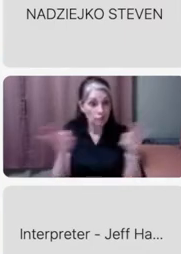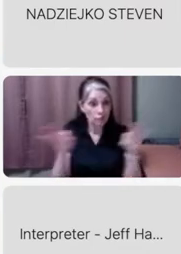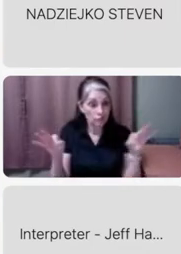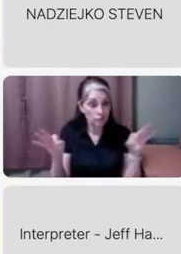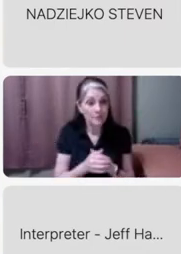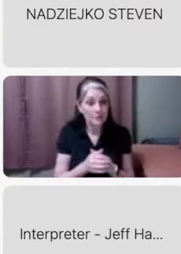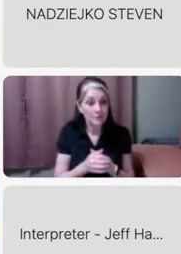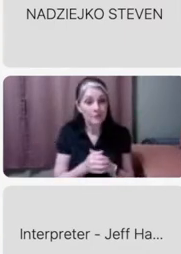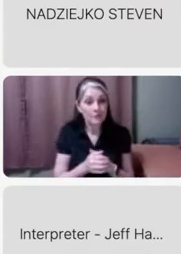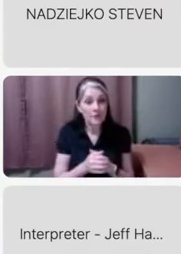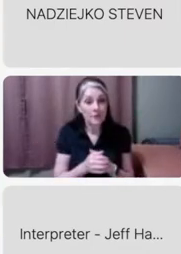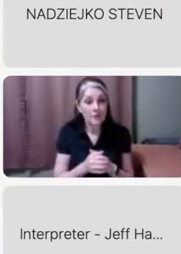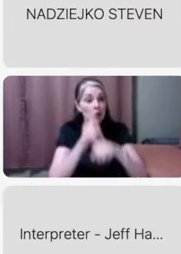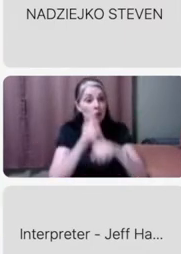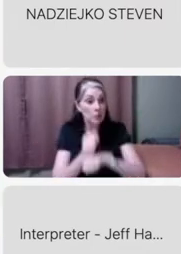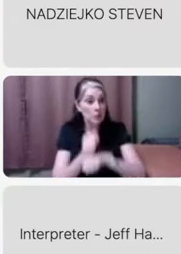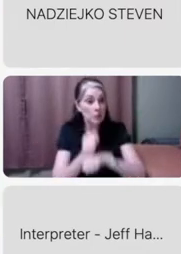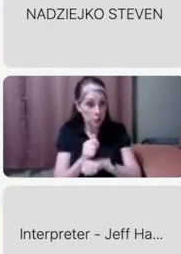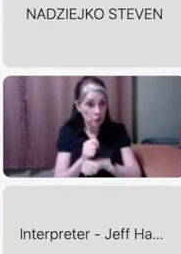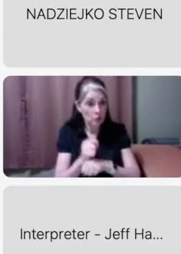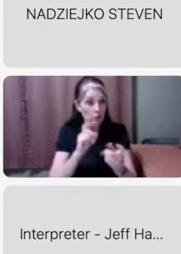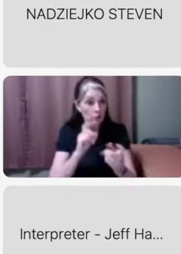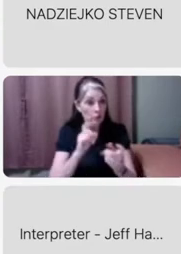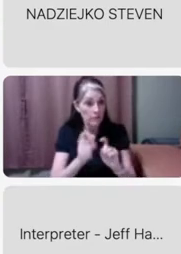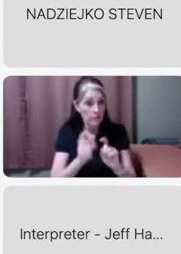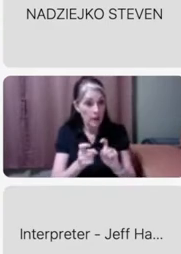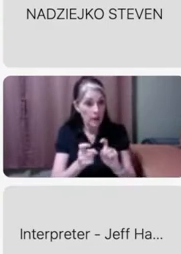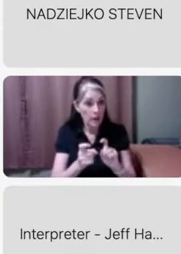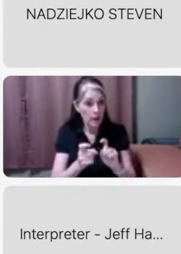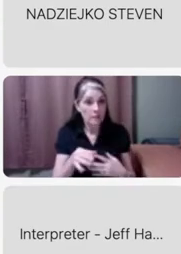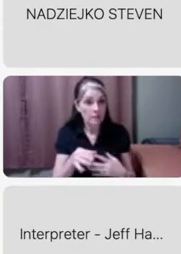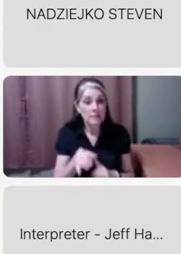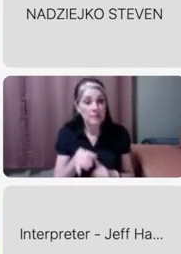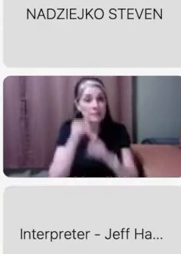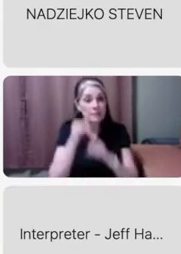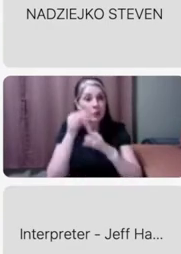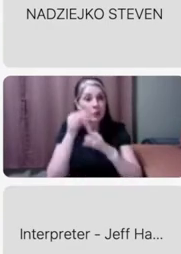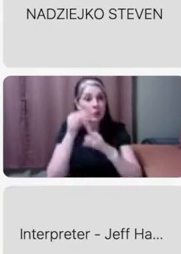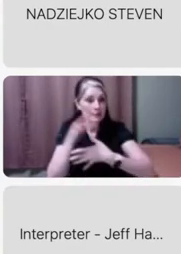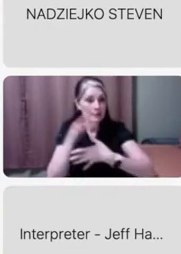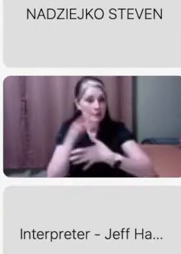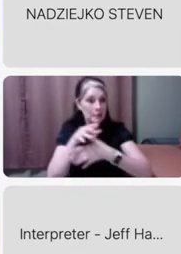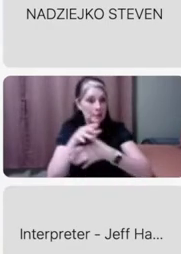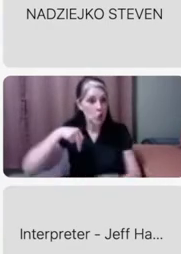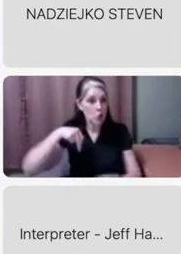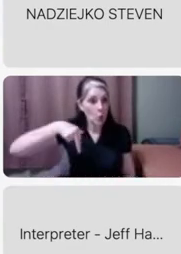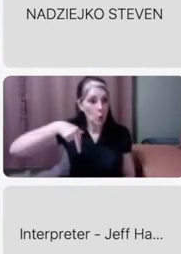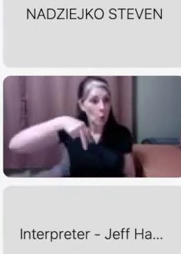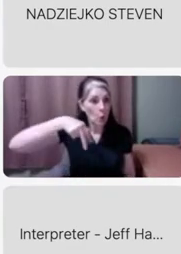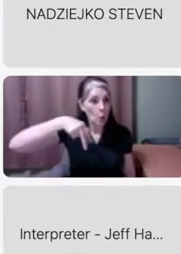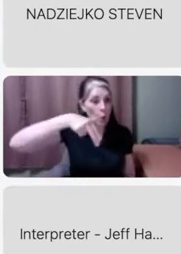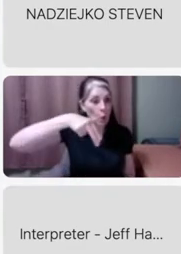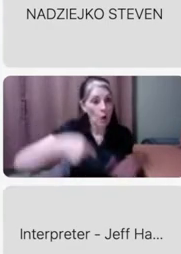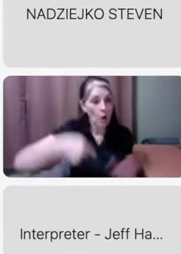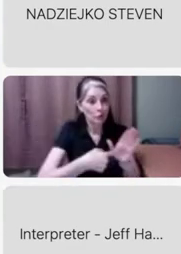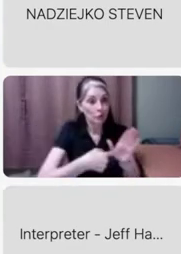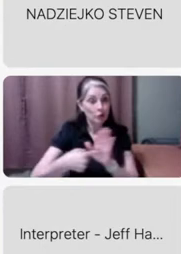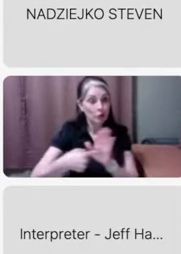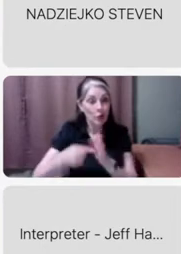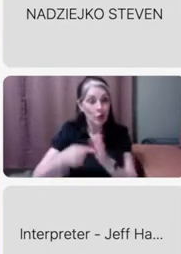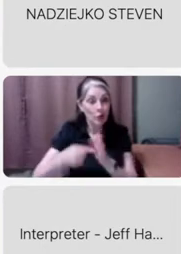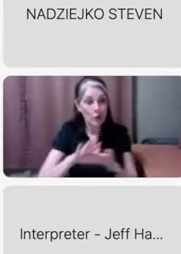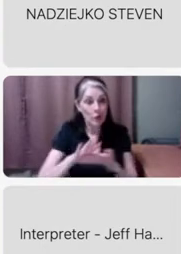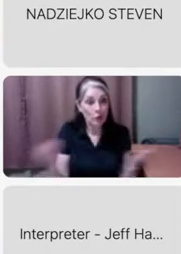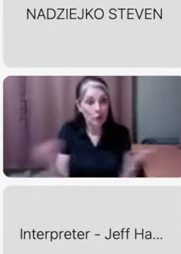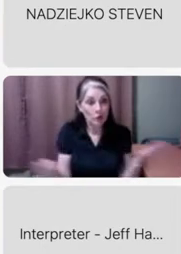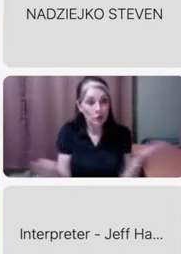started a few years ago with a special senior walk in which seniors paraded signs showcasing their college trade school or military branch they